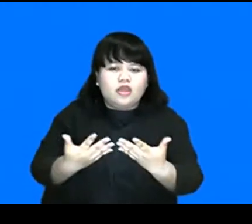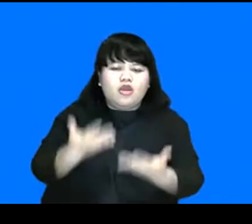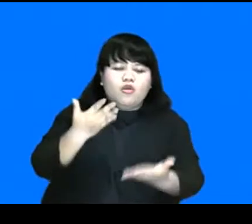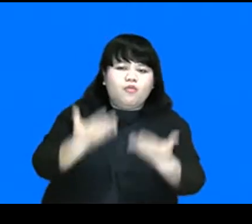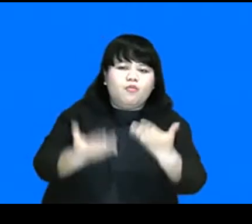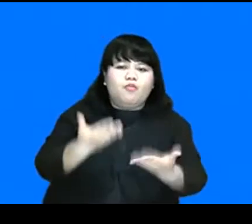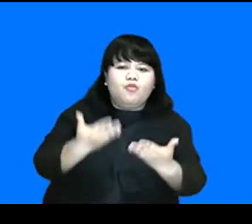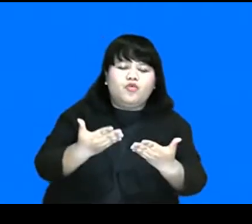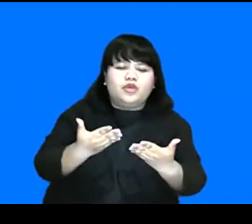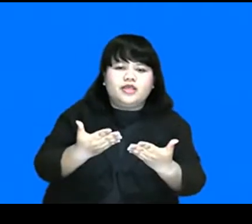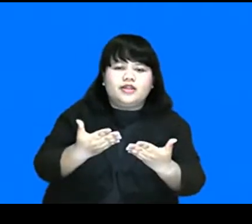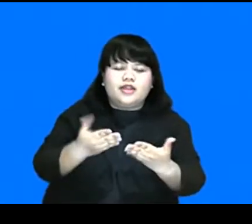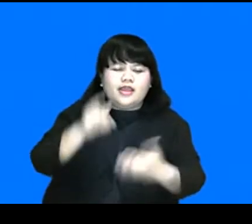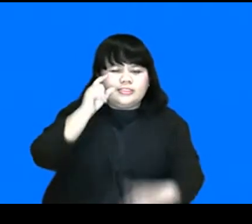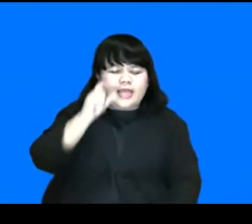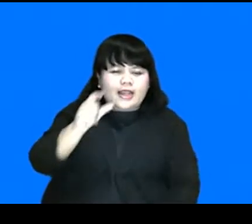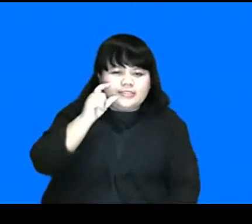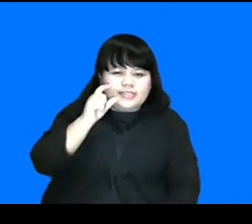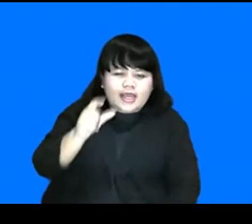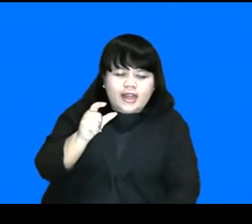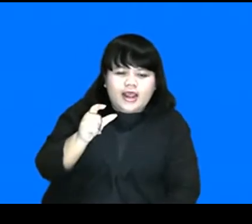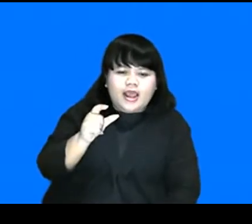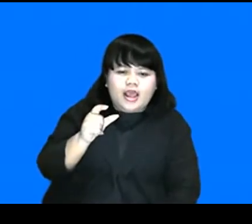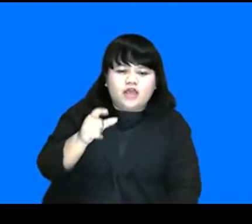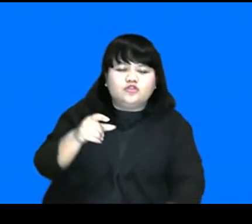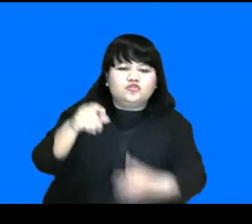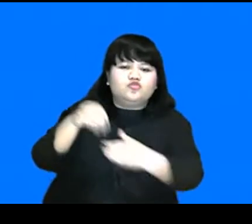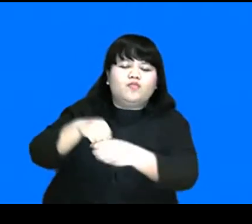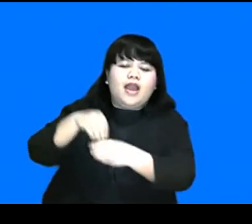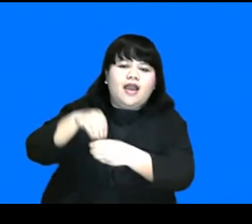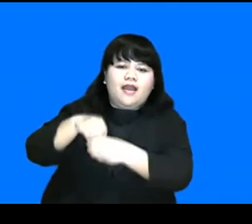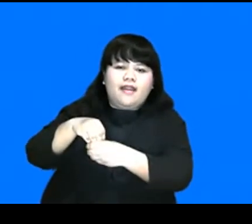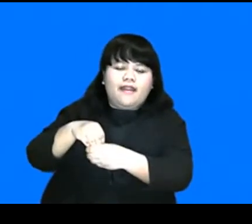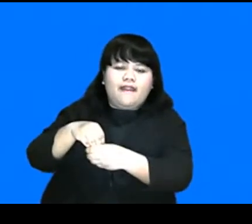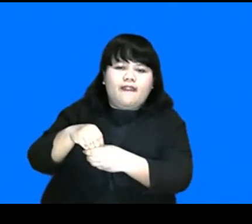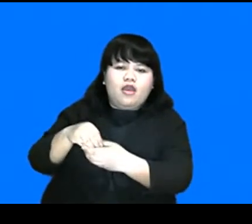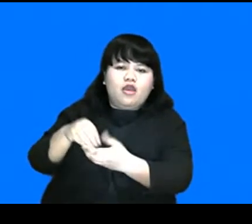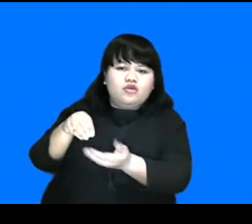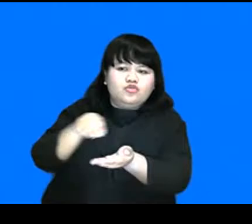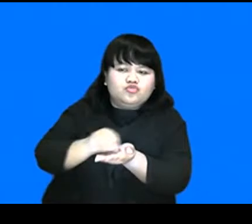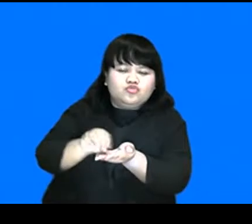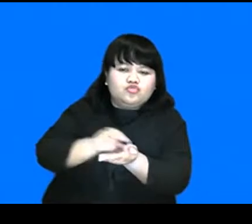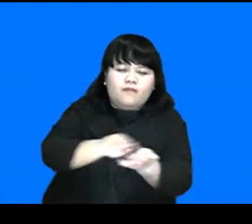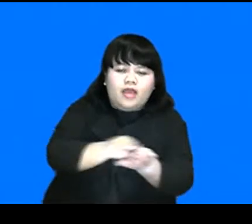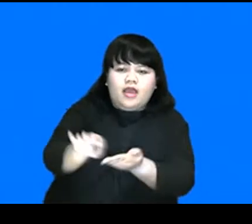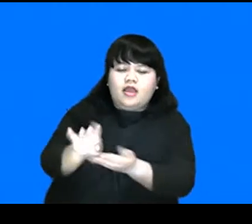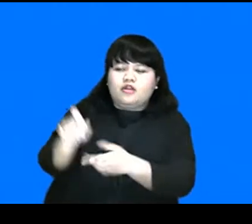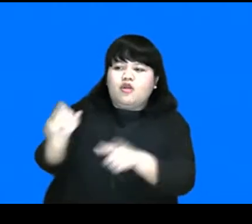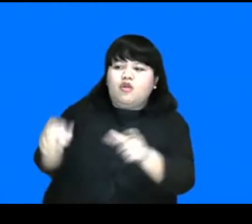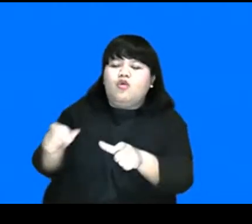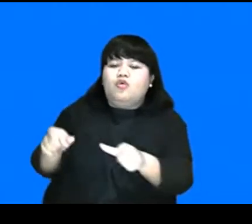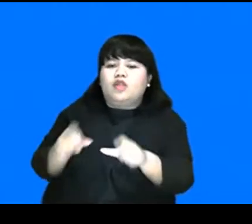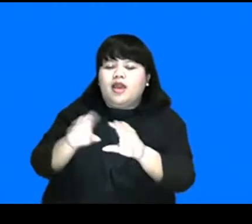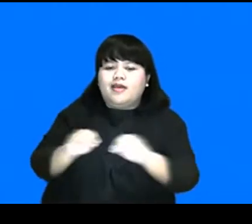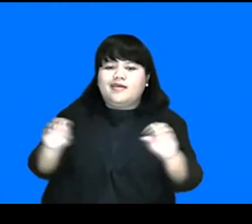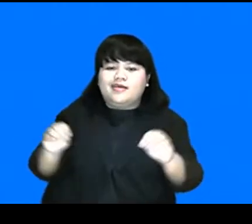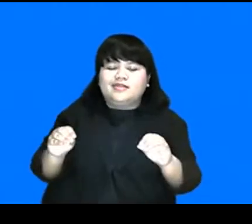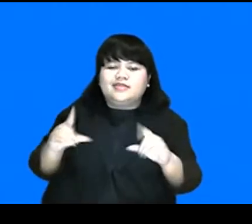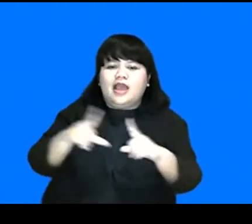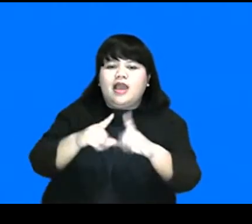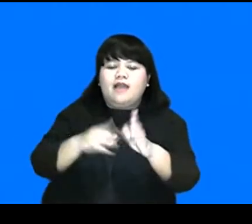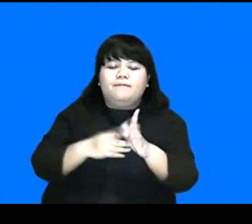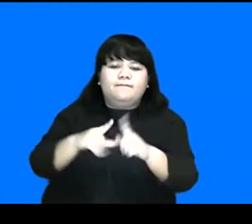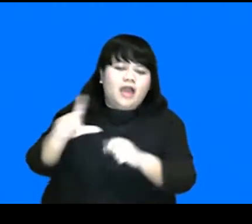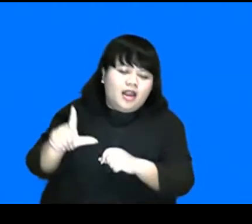have big billionaires who do charitable works, etc. this is their rightful share, which